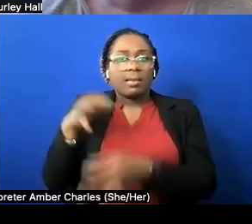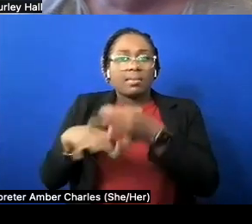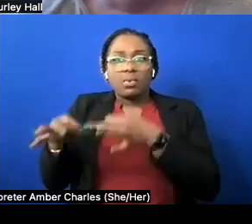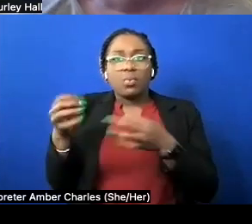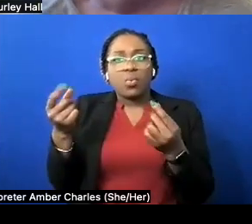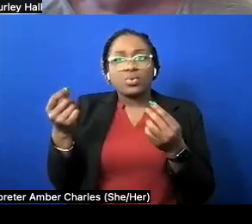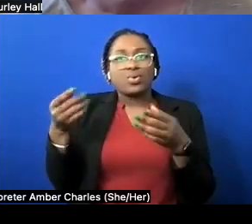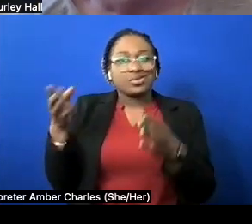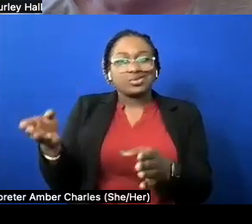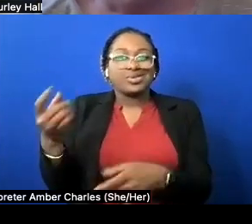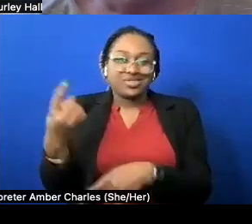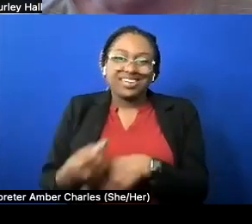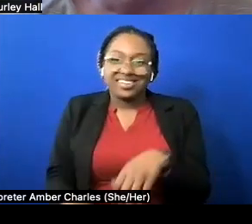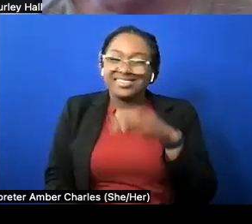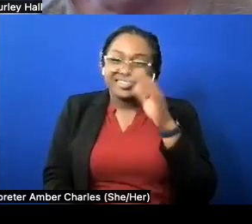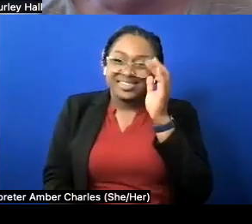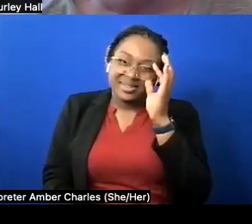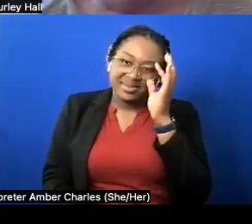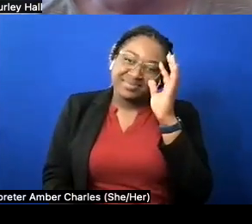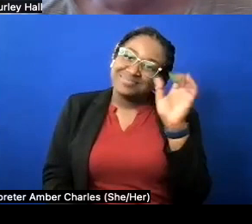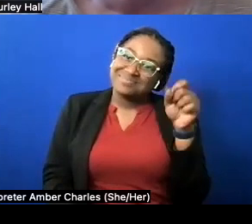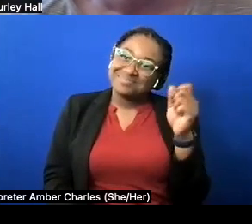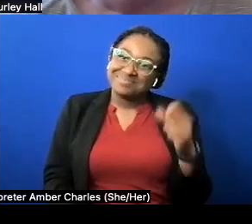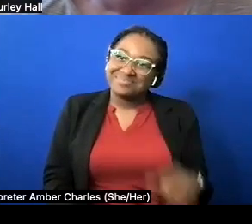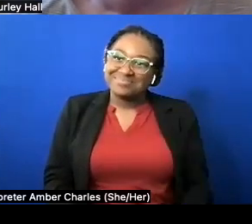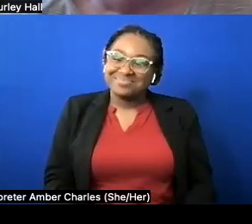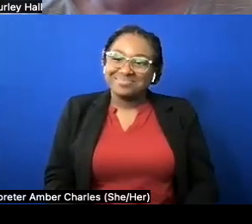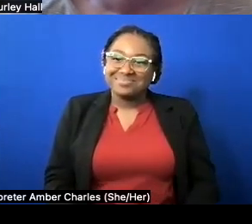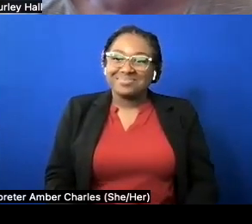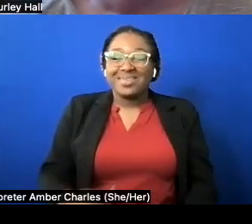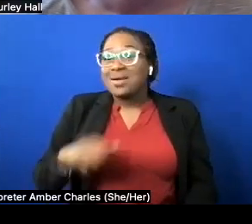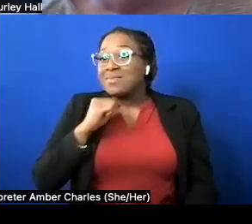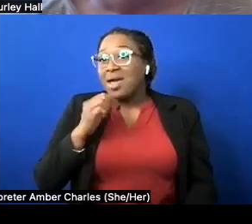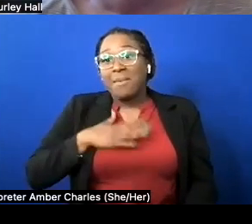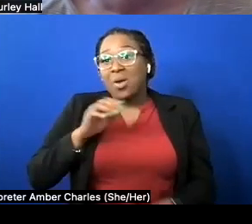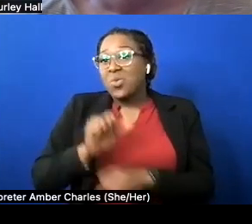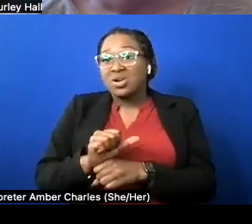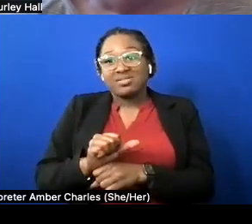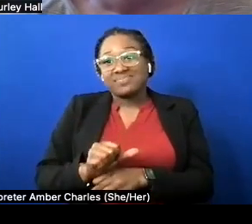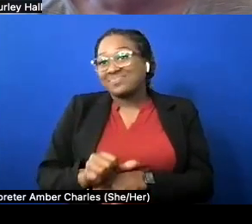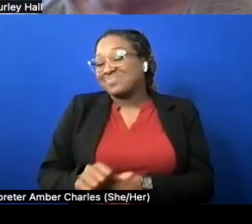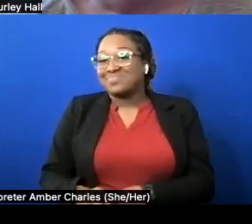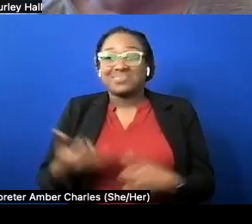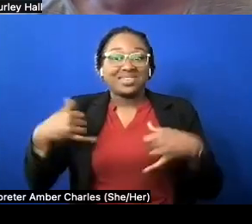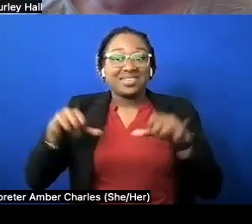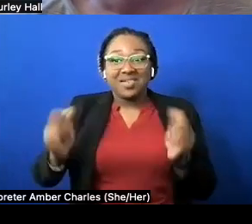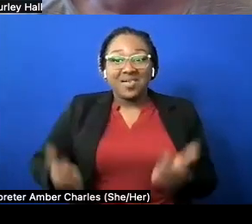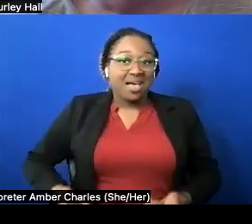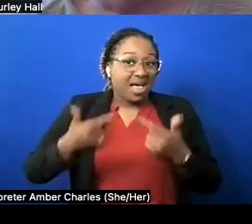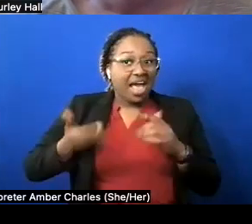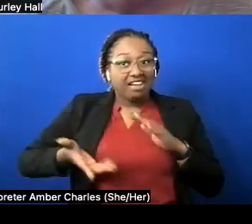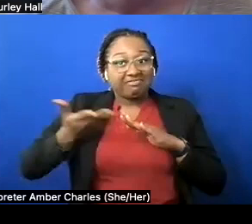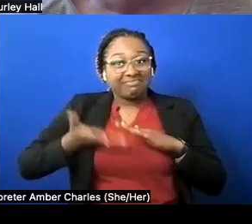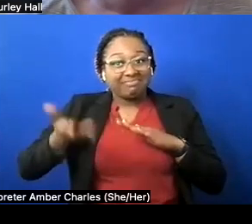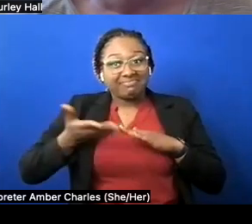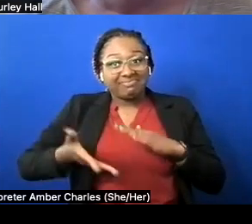right? So yeah, I am not my work. It's still alive and well.